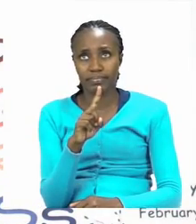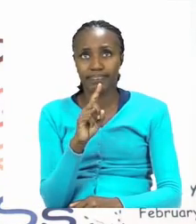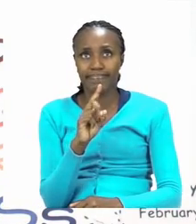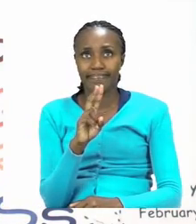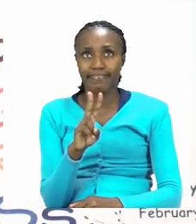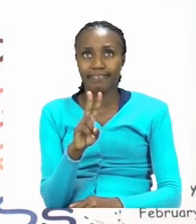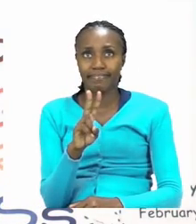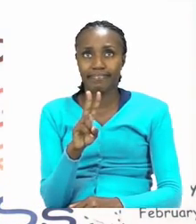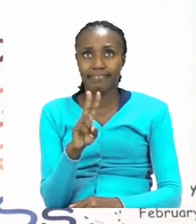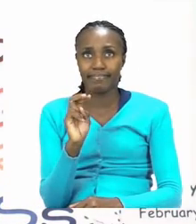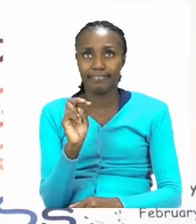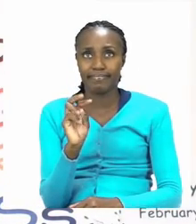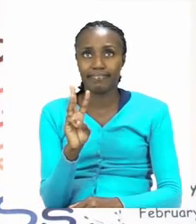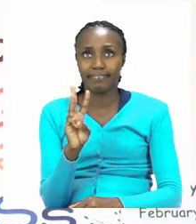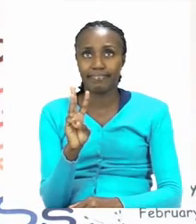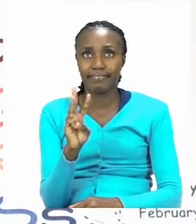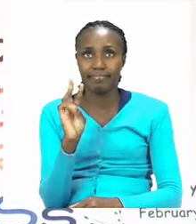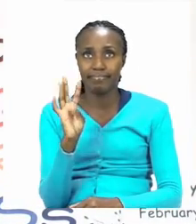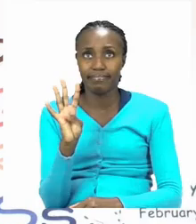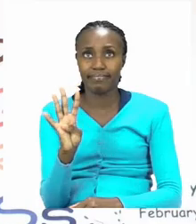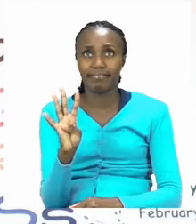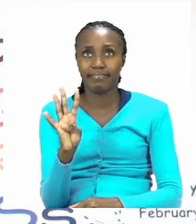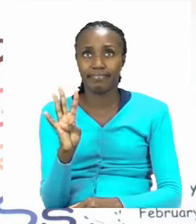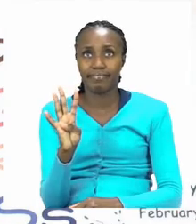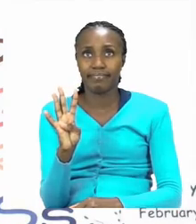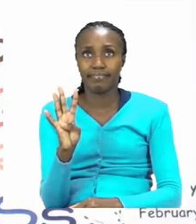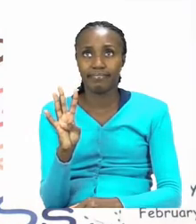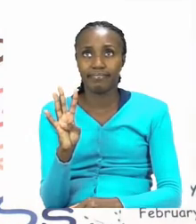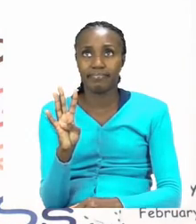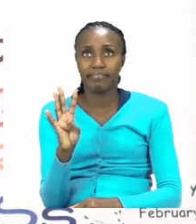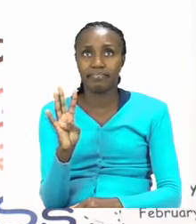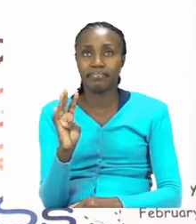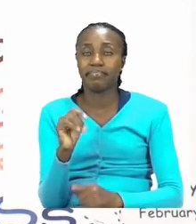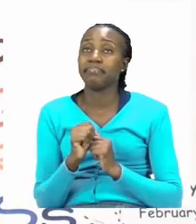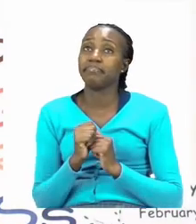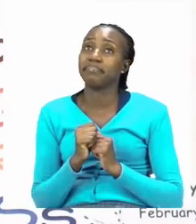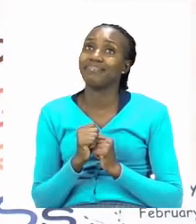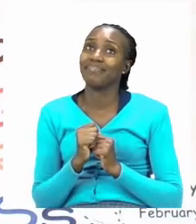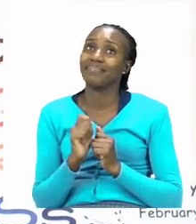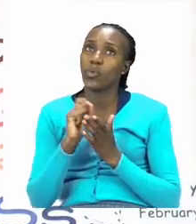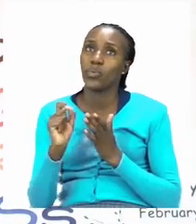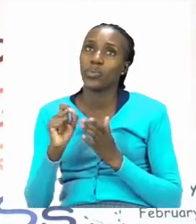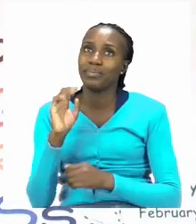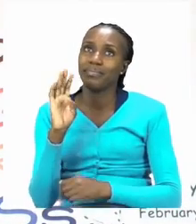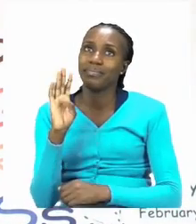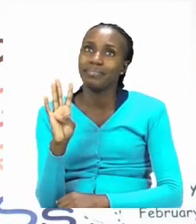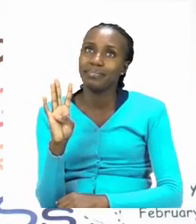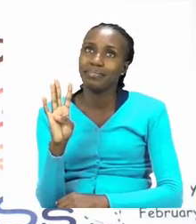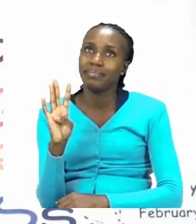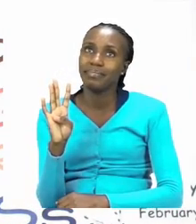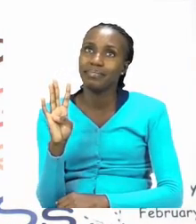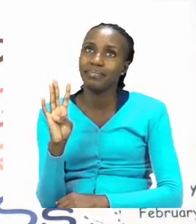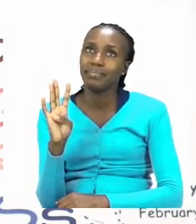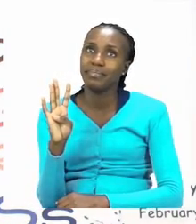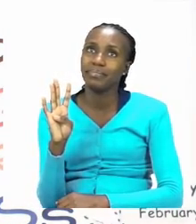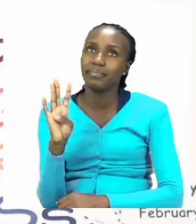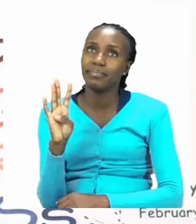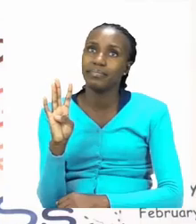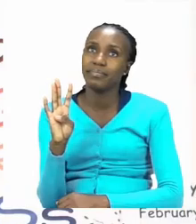1, 2, 3, 4. So boys and girls, our answer